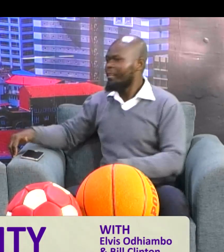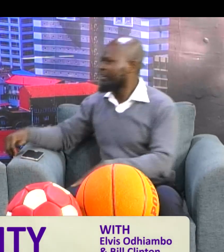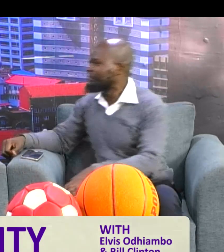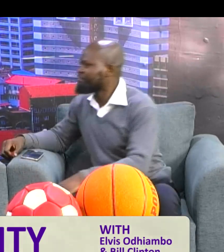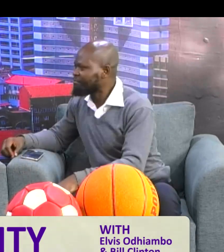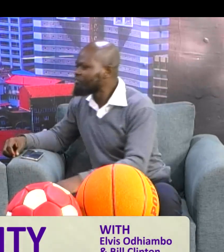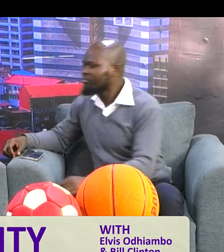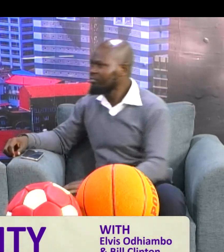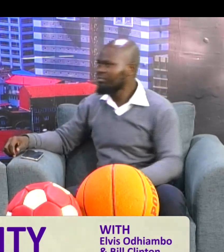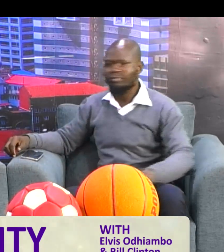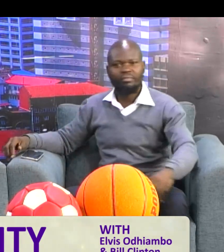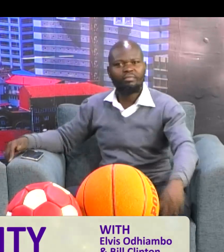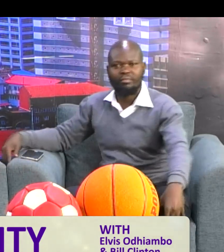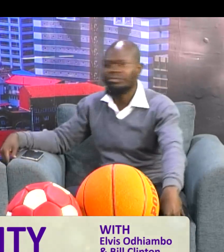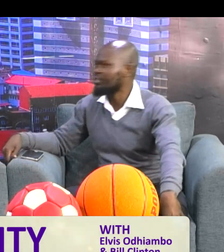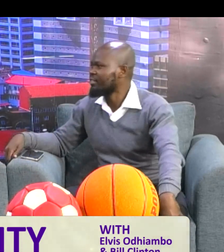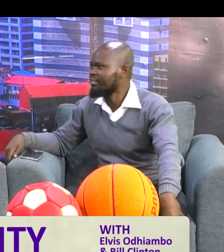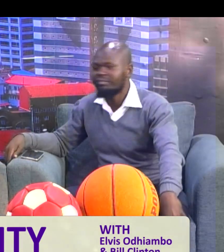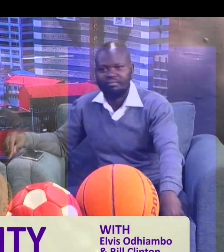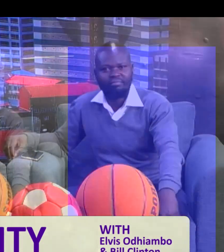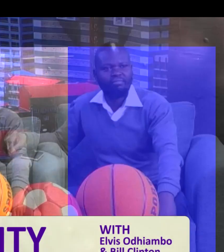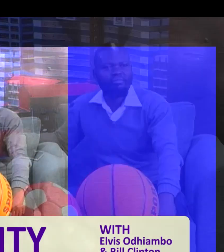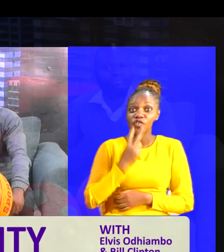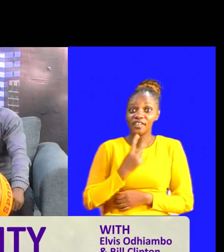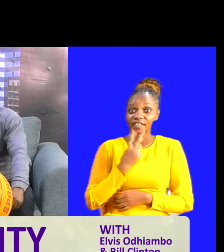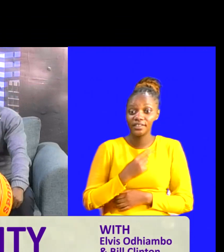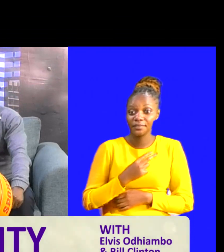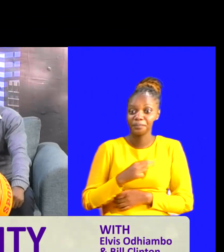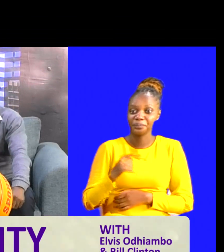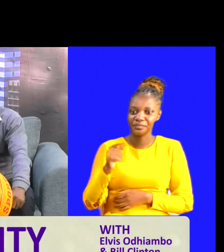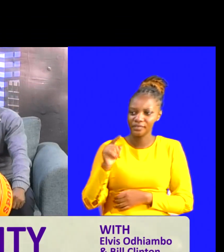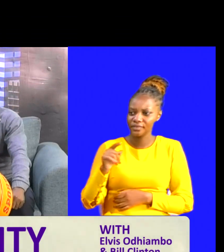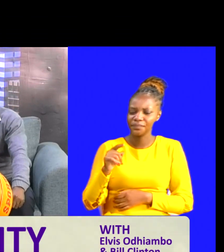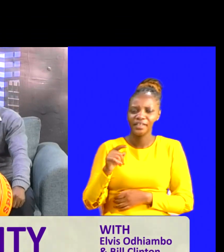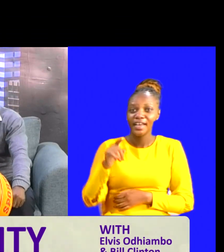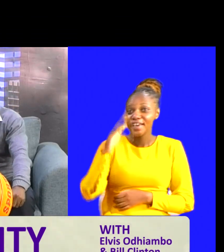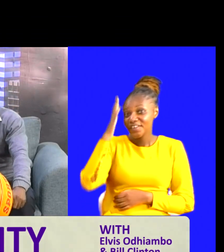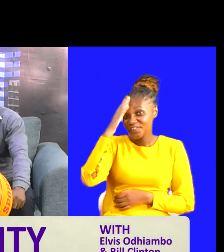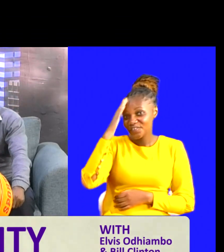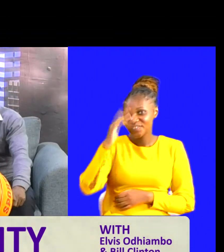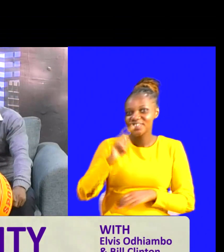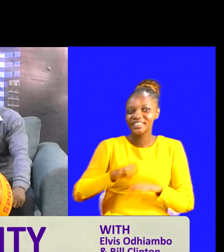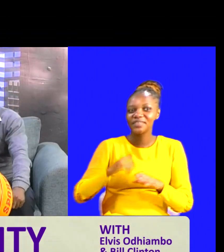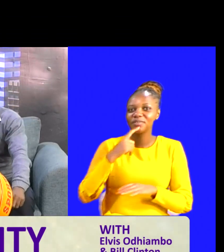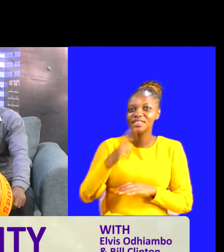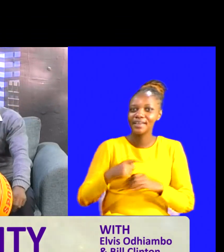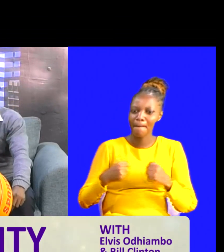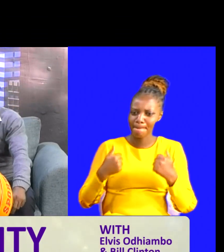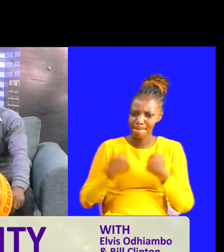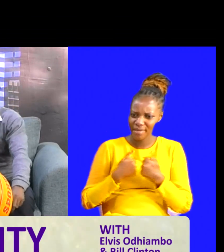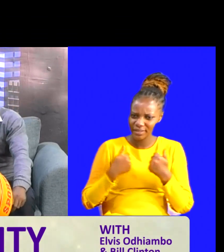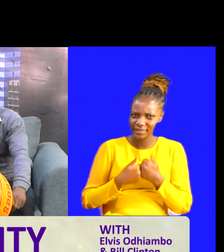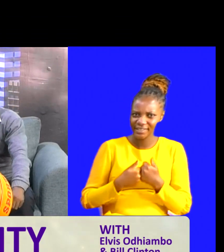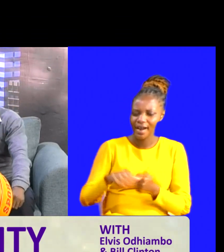that? Share with us your sentiments. Right. Thank you so much, Elvis. Now, this is what I call a derby. When you talk about a derby, this is what